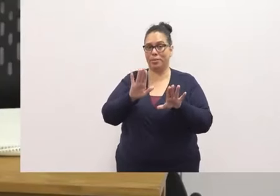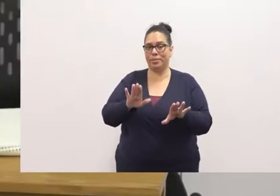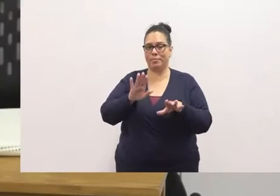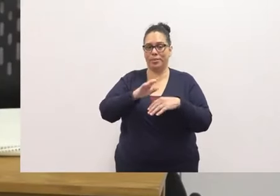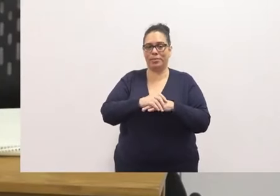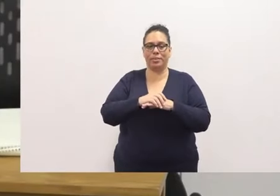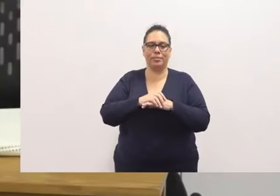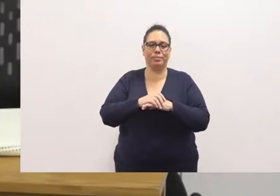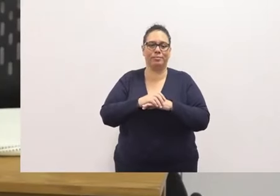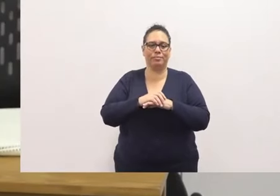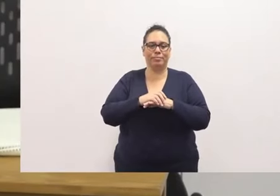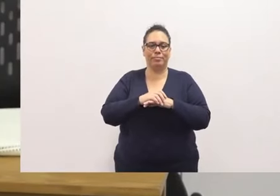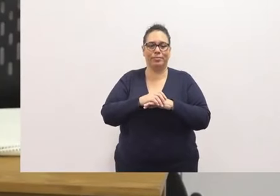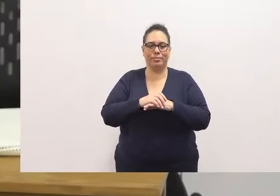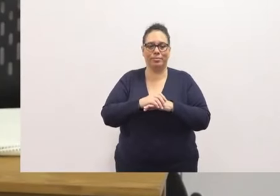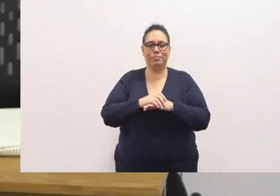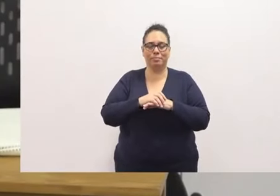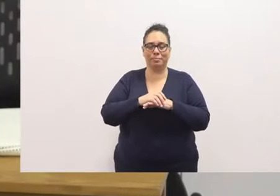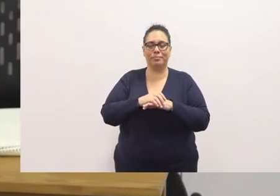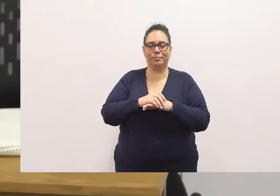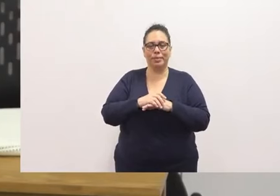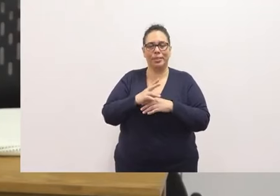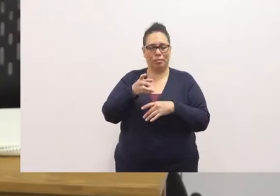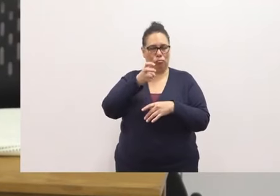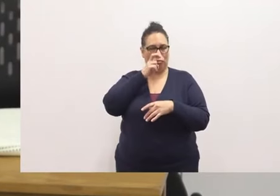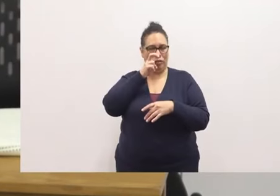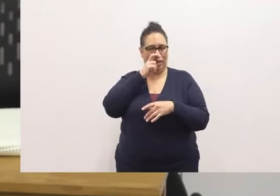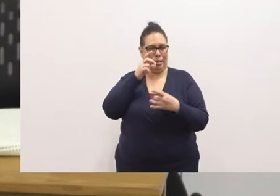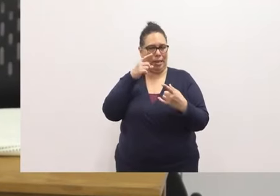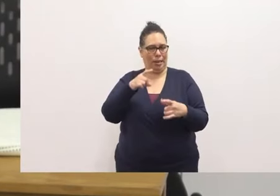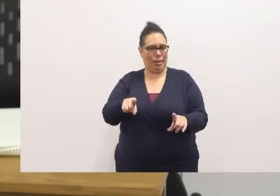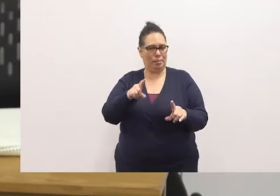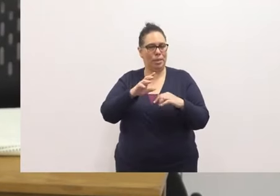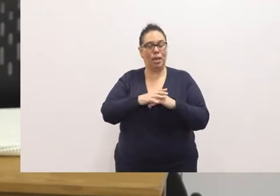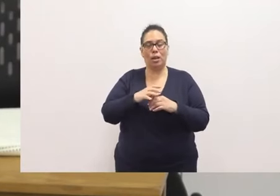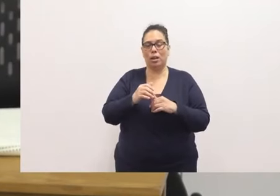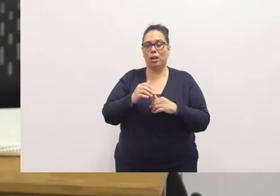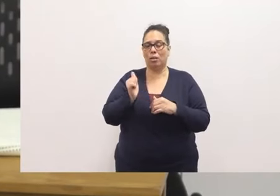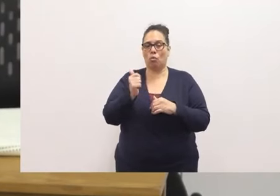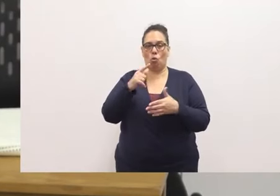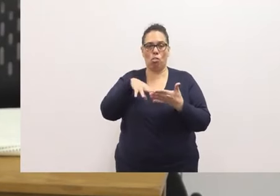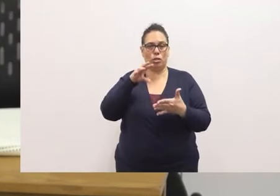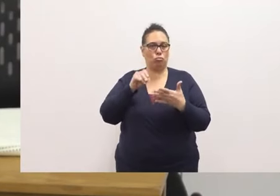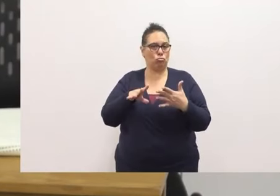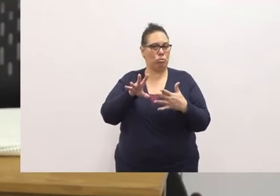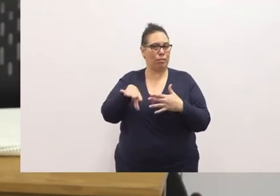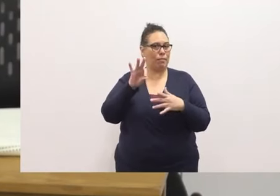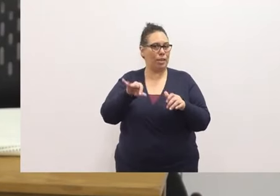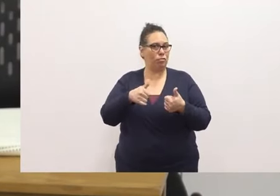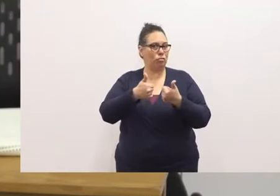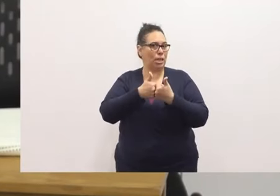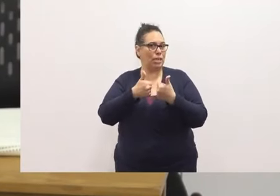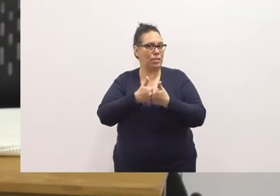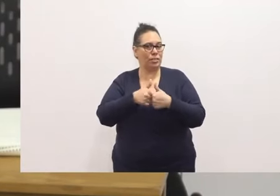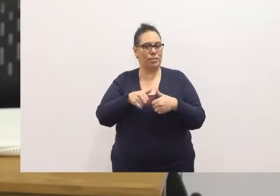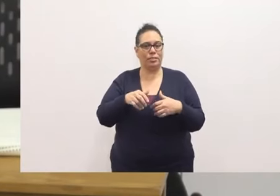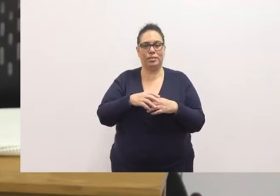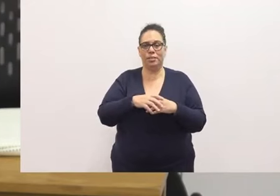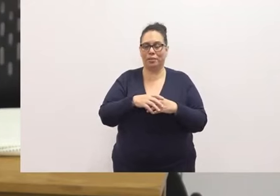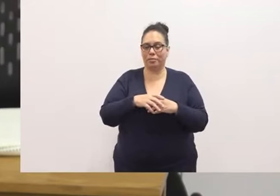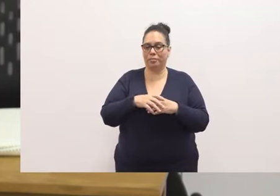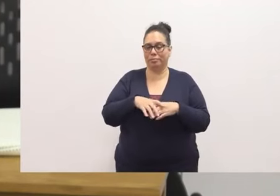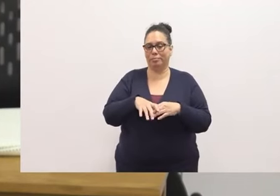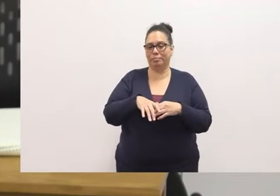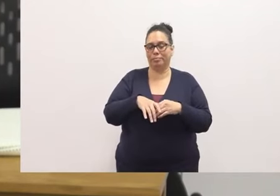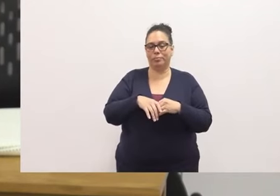Core was enacted, is rigorous. And it's something that a lot of our students find challenging to be in Math 8. So just because you're in Math 8 doesn't mean you're not